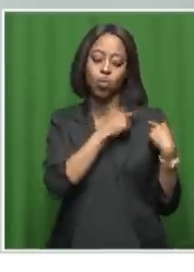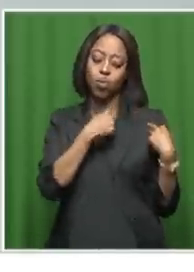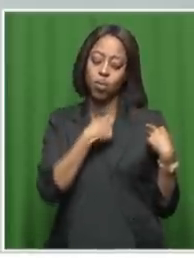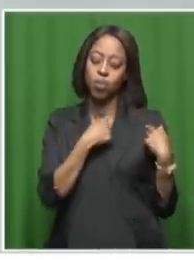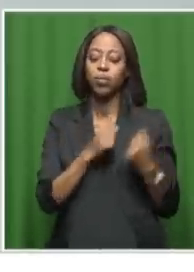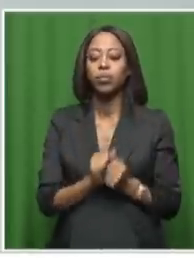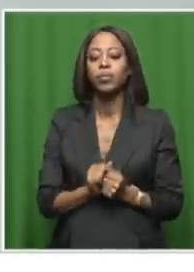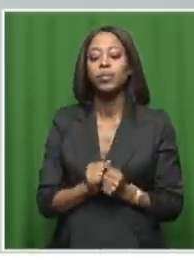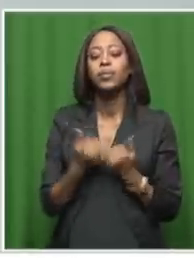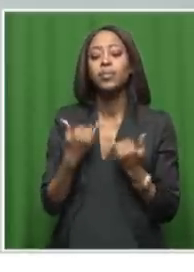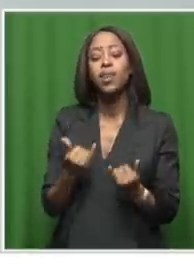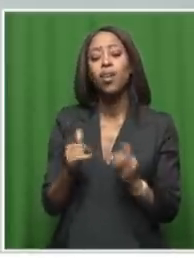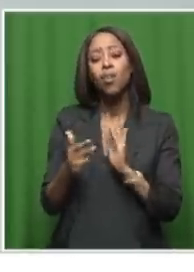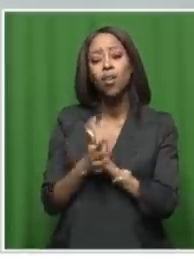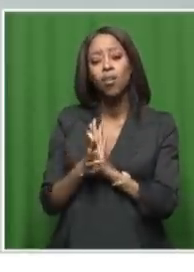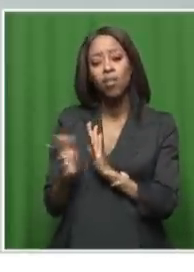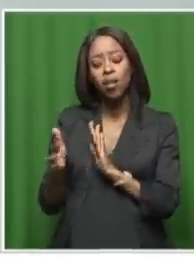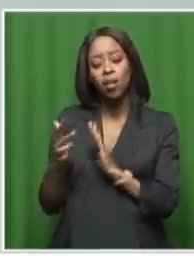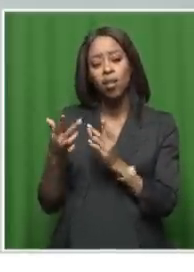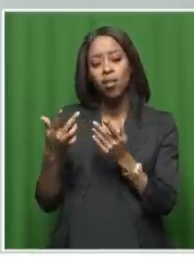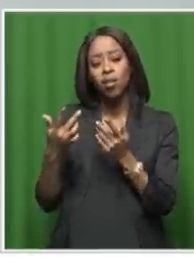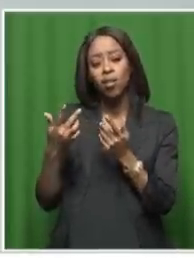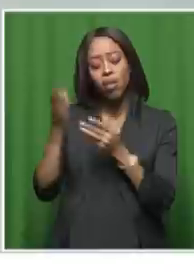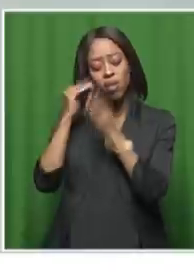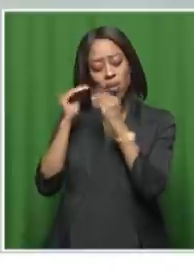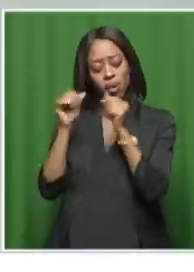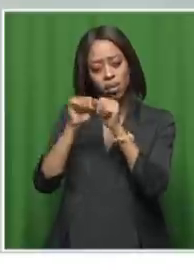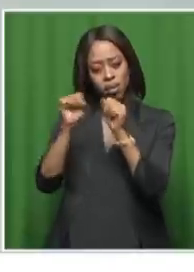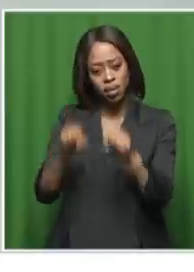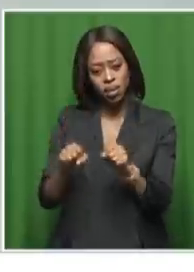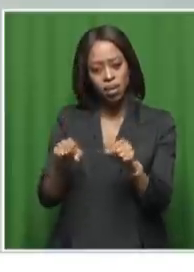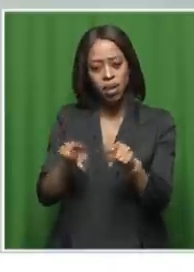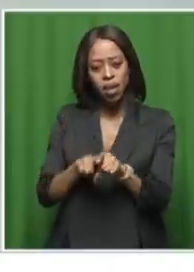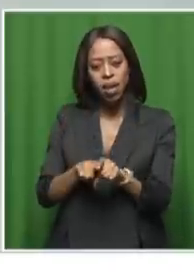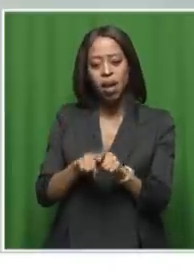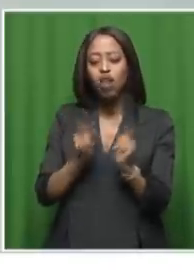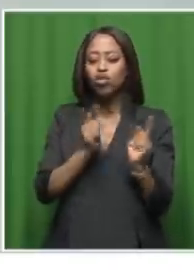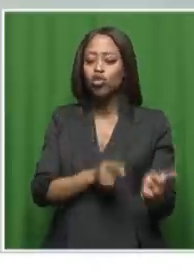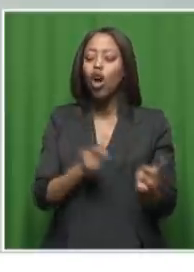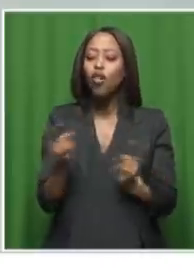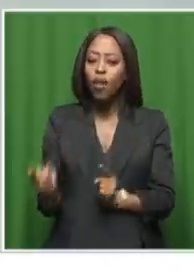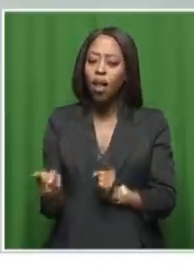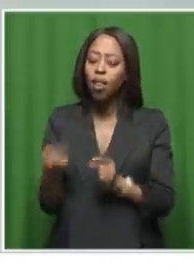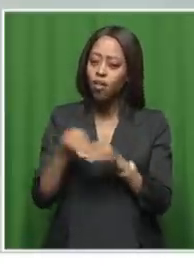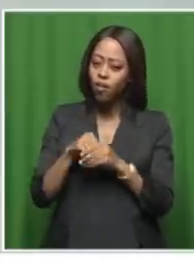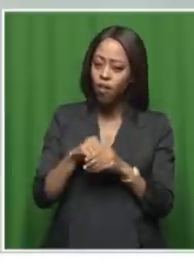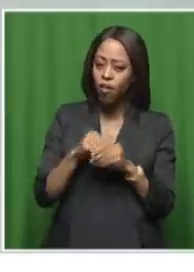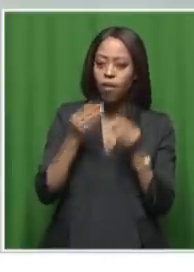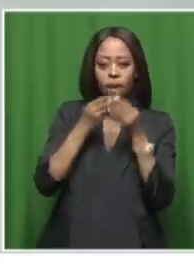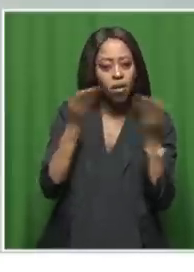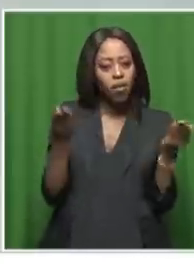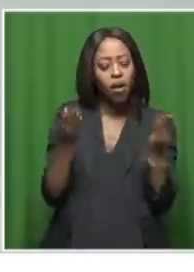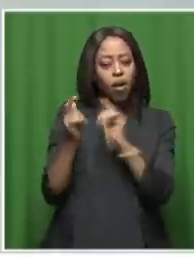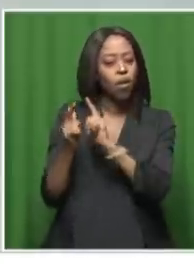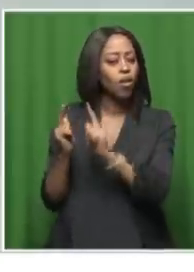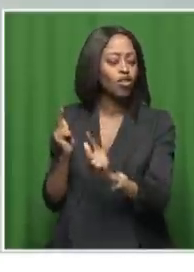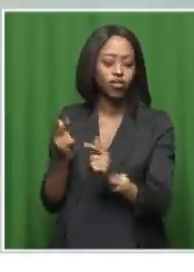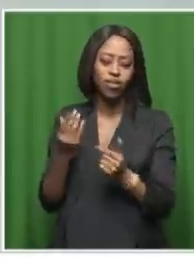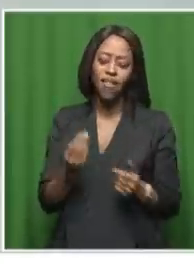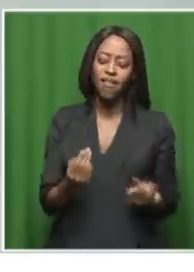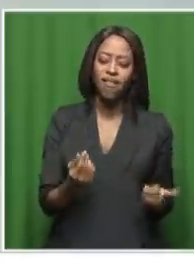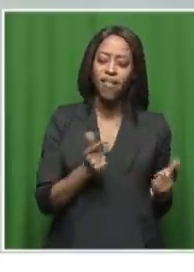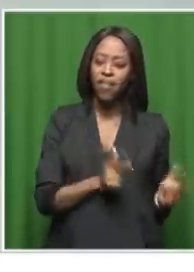credit information systems, including tapping into local knowledge systems like Stockfelds, everywhere in the township